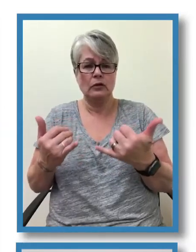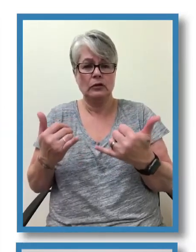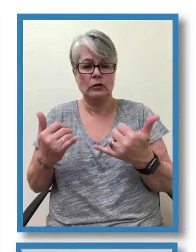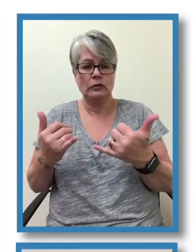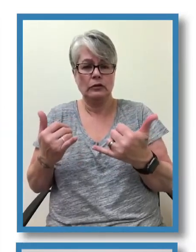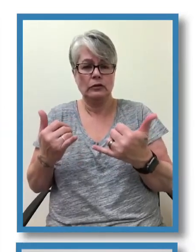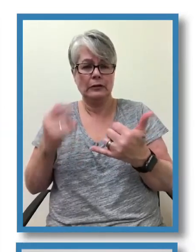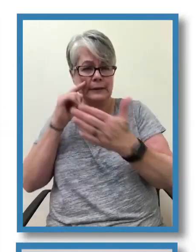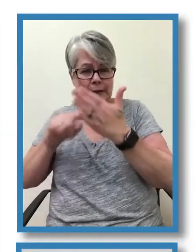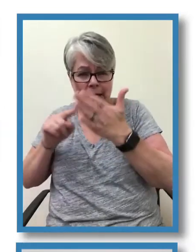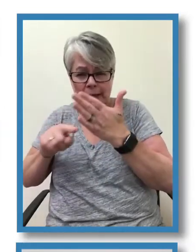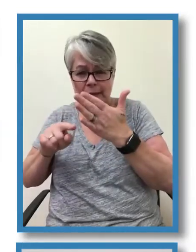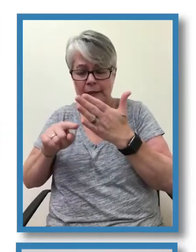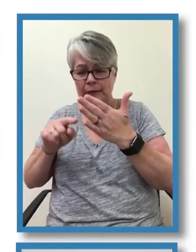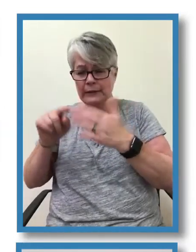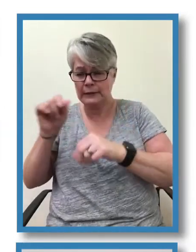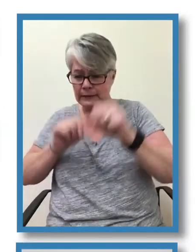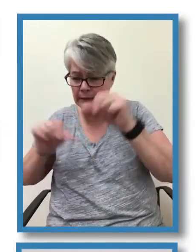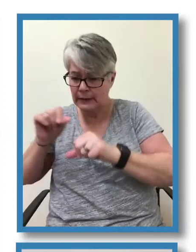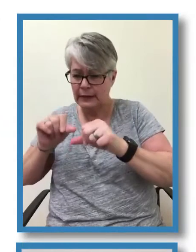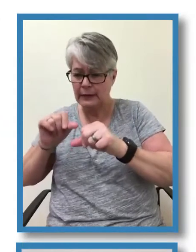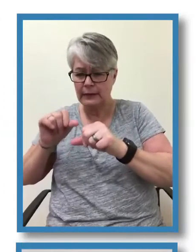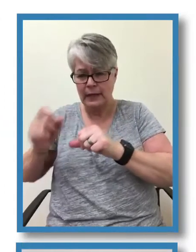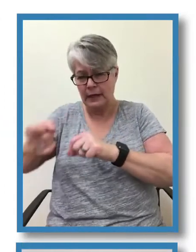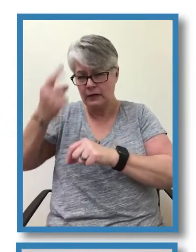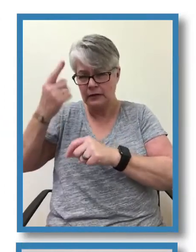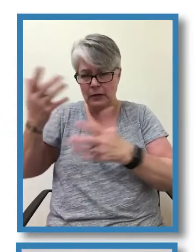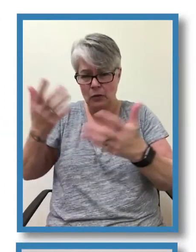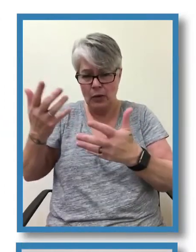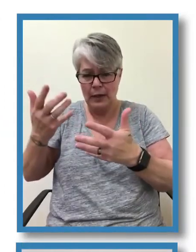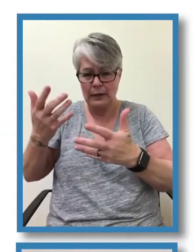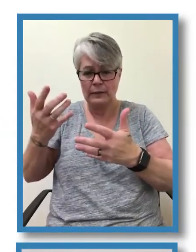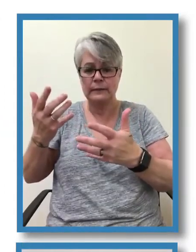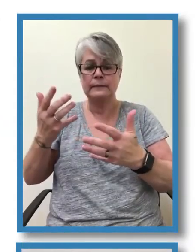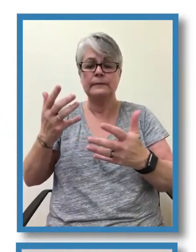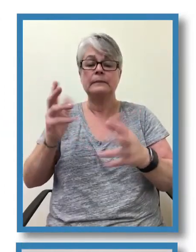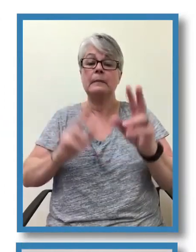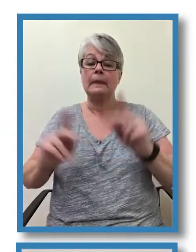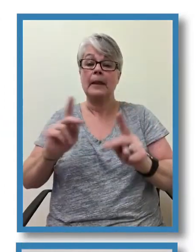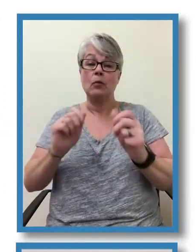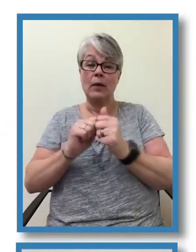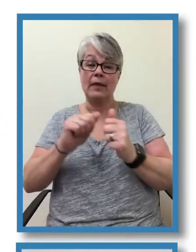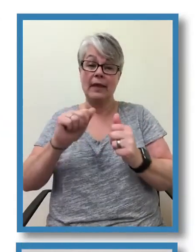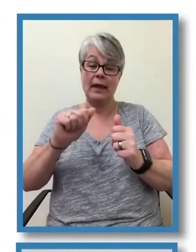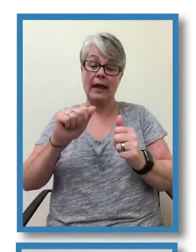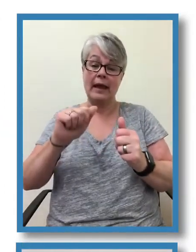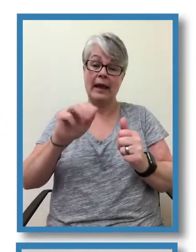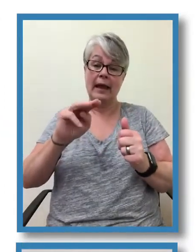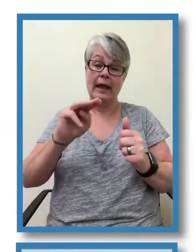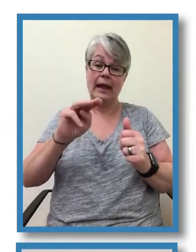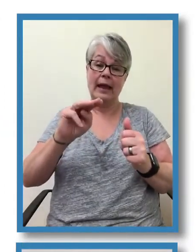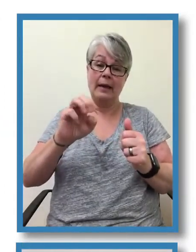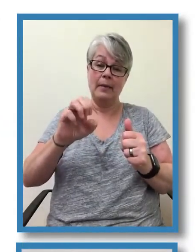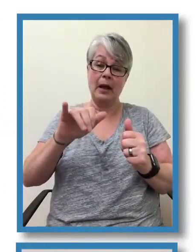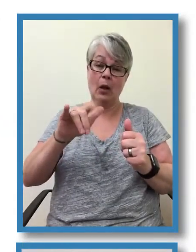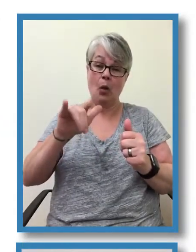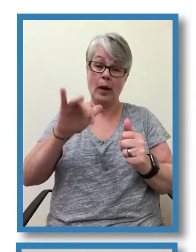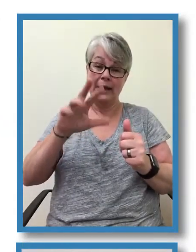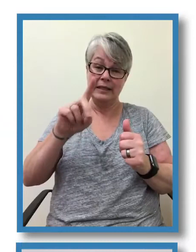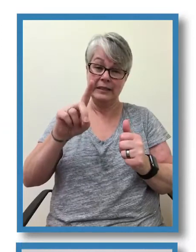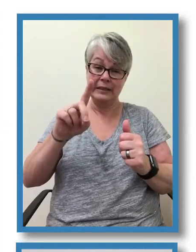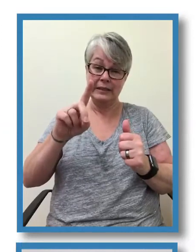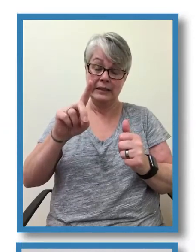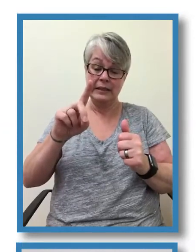this way here, and then sometime later the tau tangles start to accumulate in the